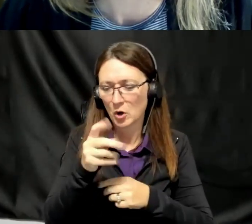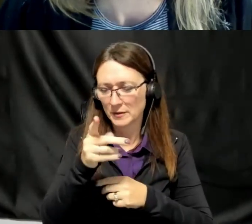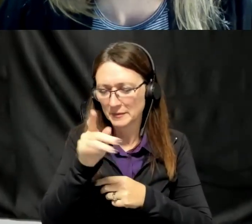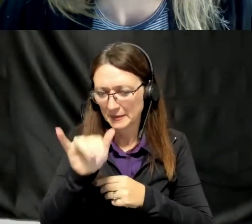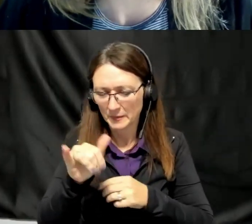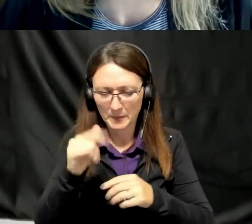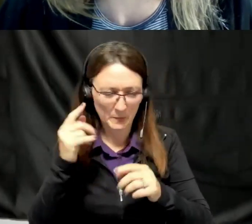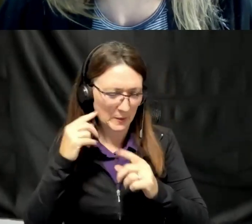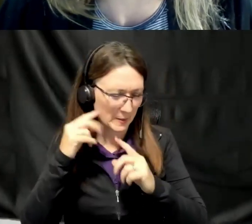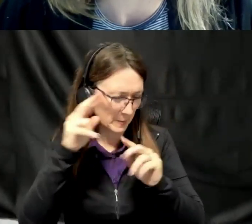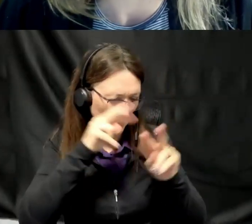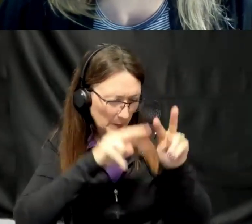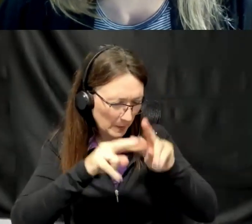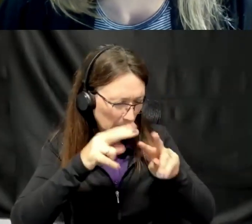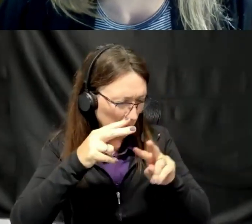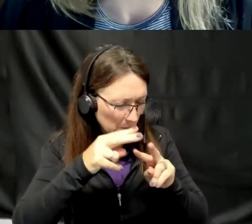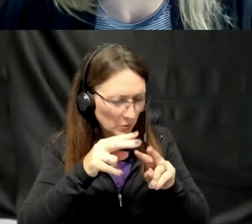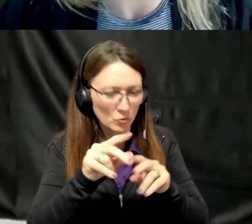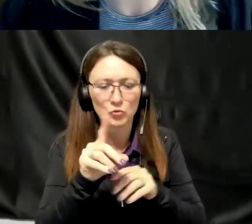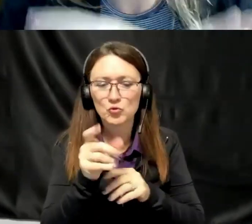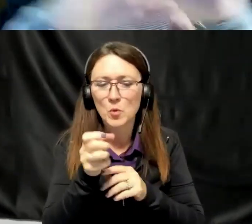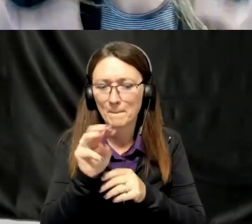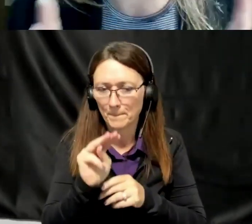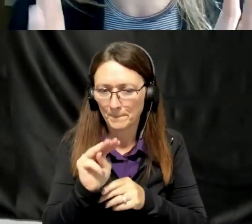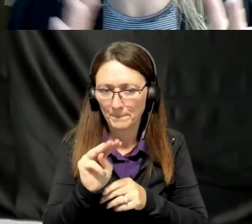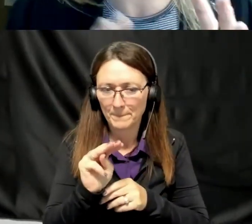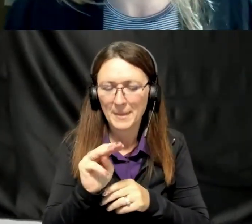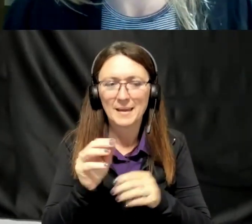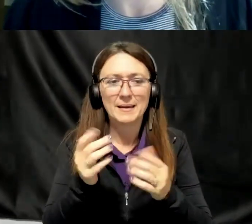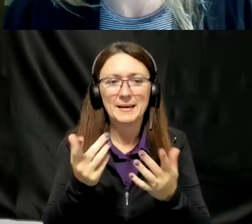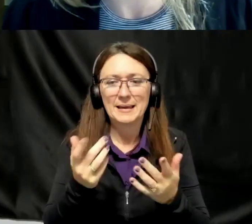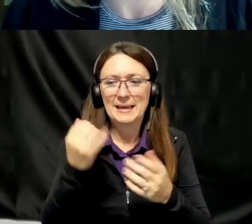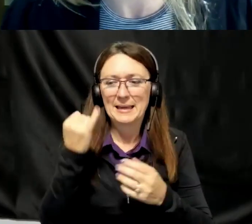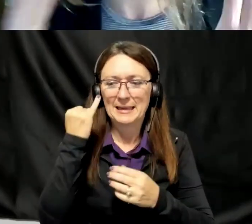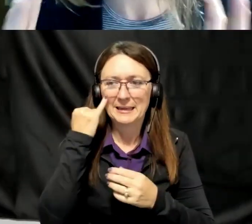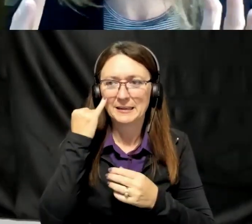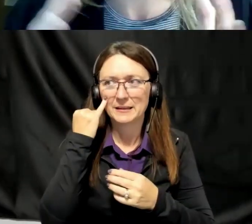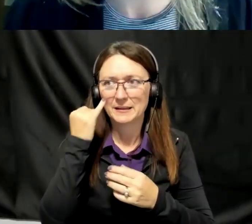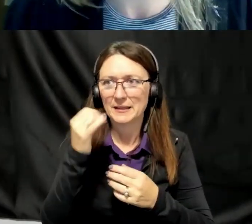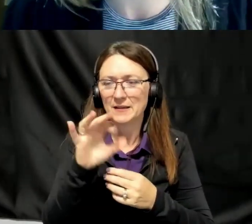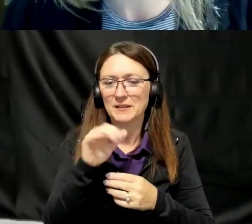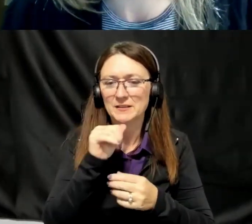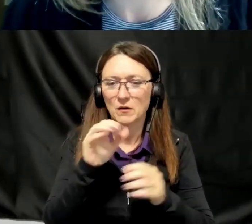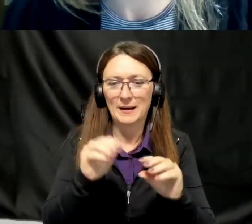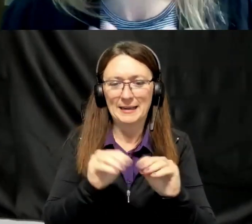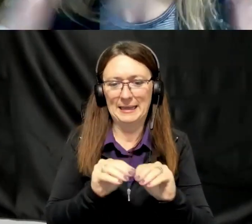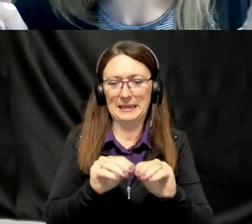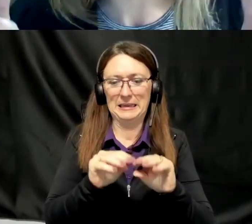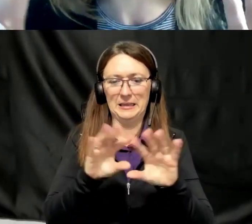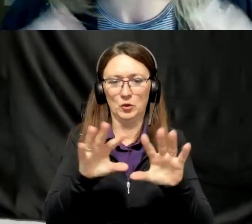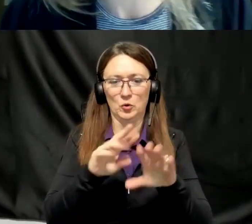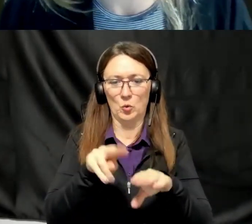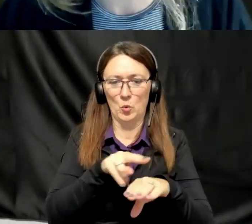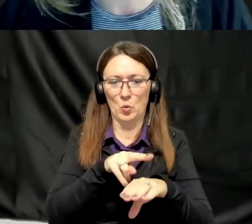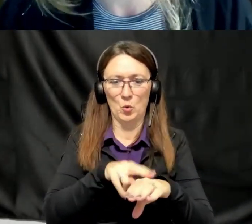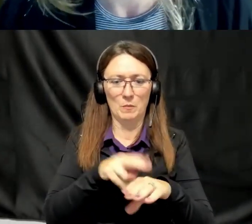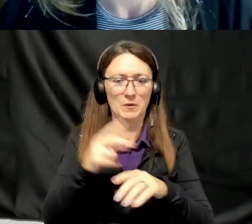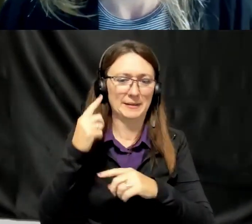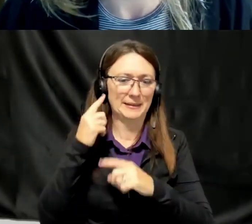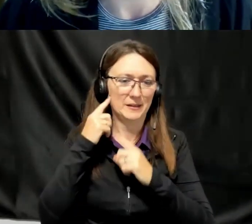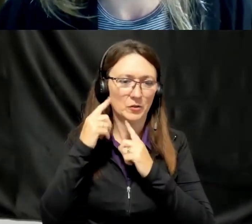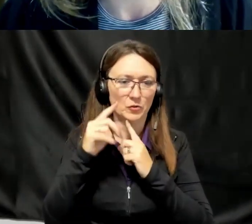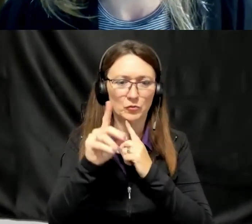eardrum. Um, Anything that doesn't look like a clear, normal